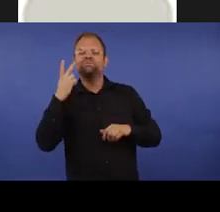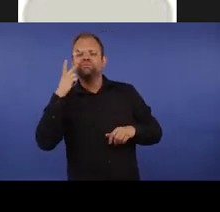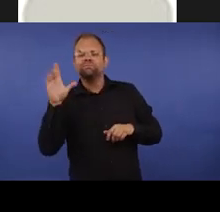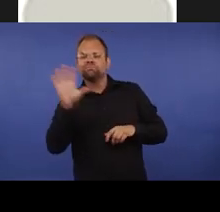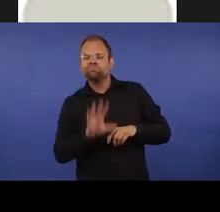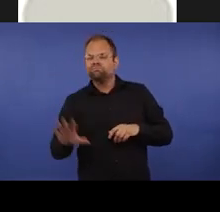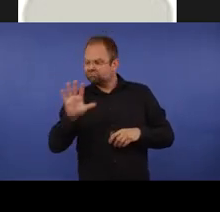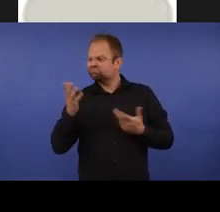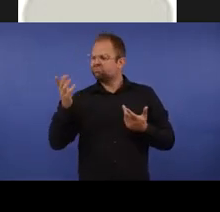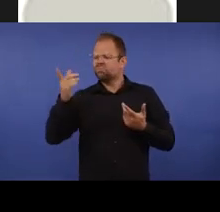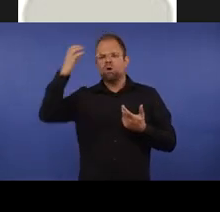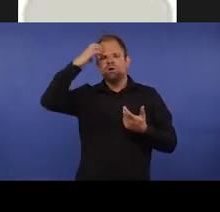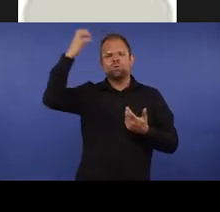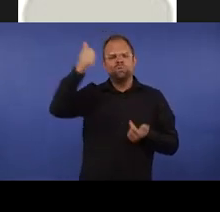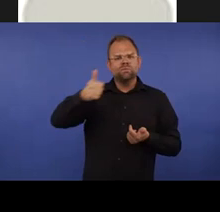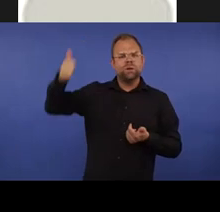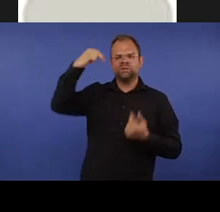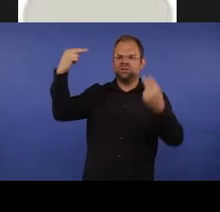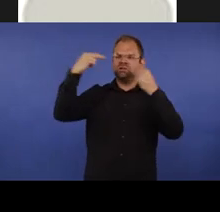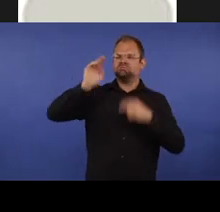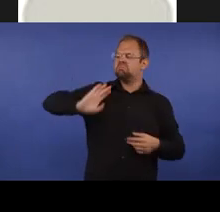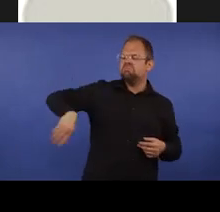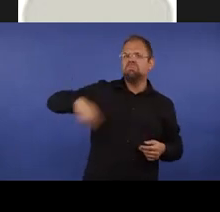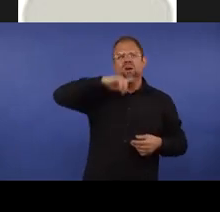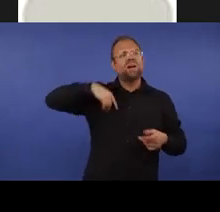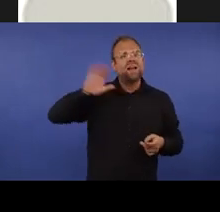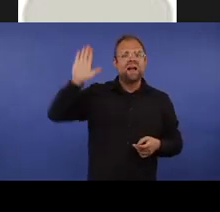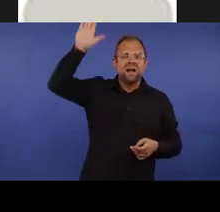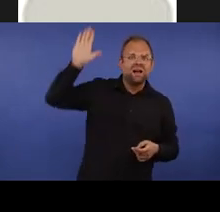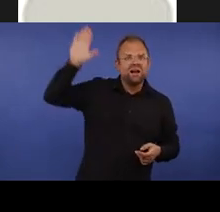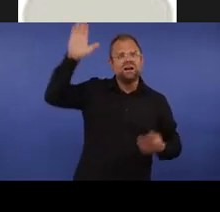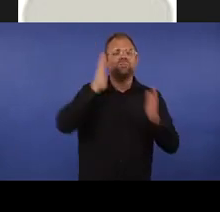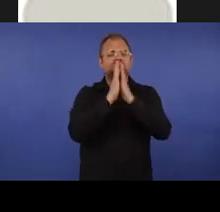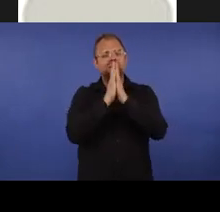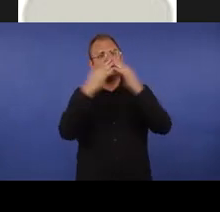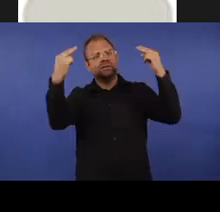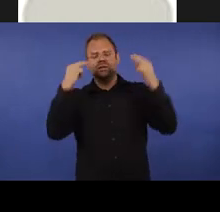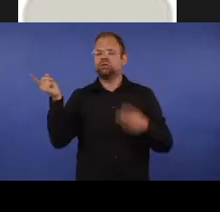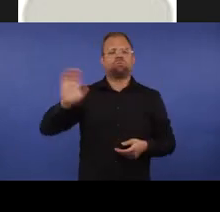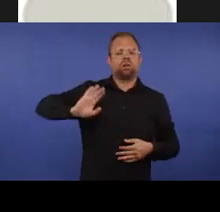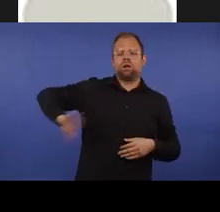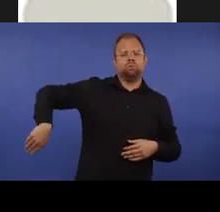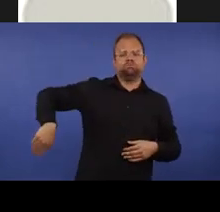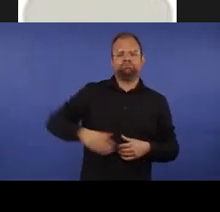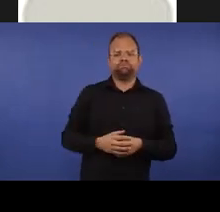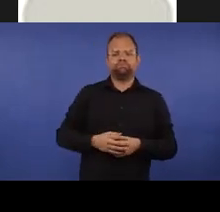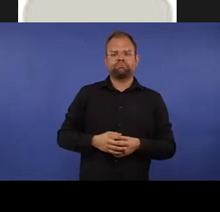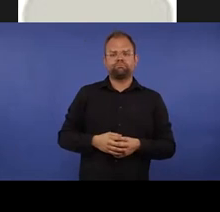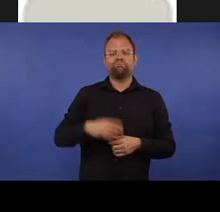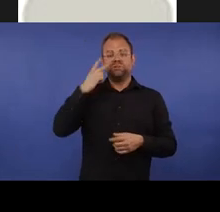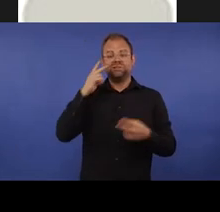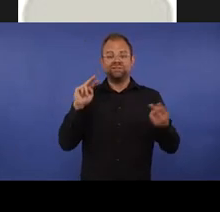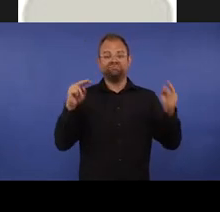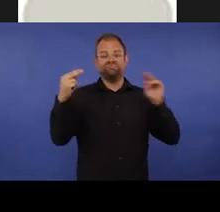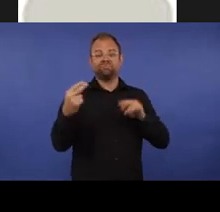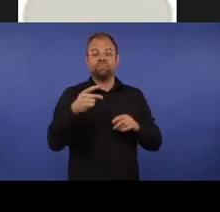for economical reactivation. People with disabilities are always being left out, and their services like personal assistant are